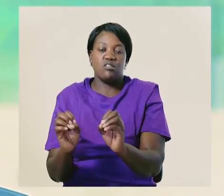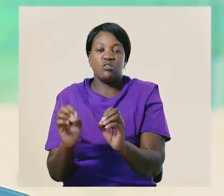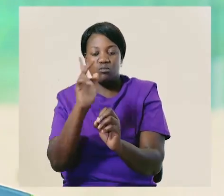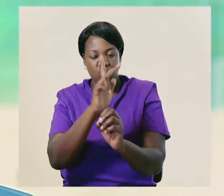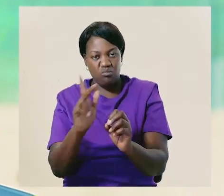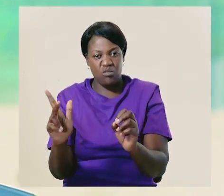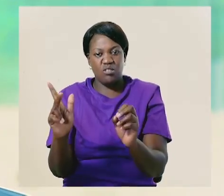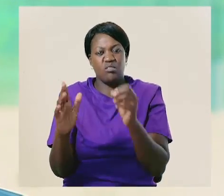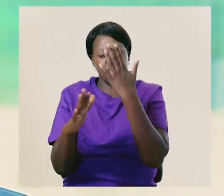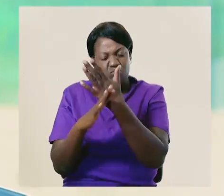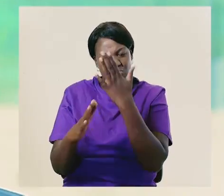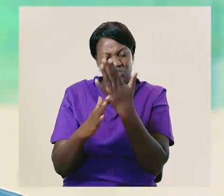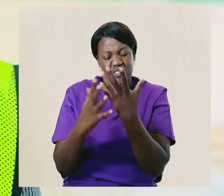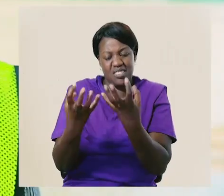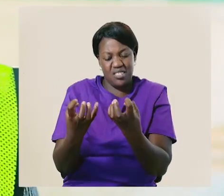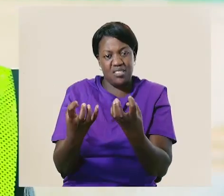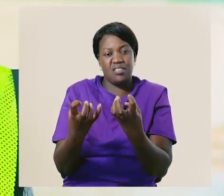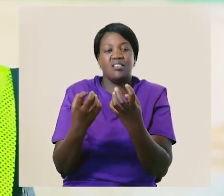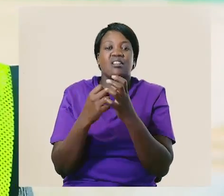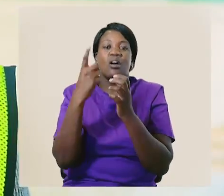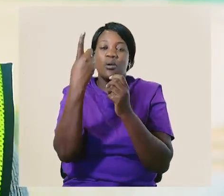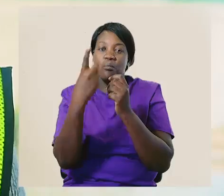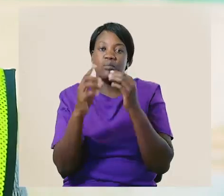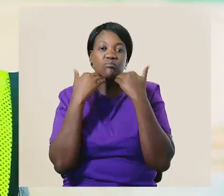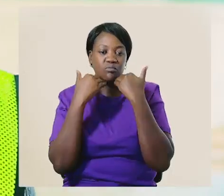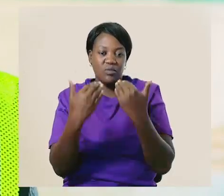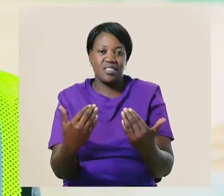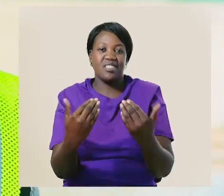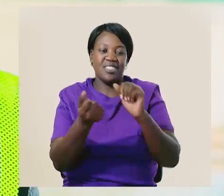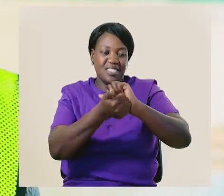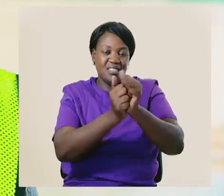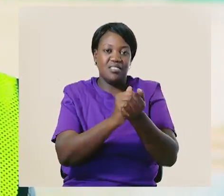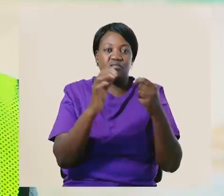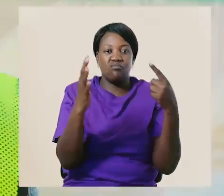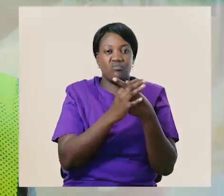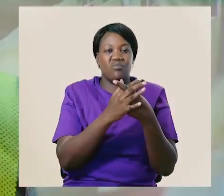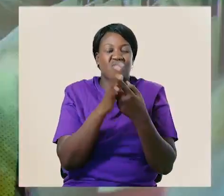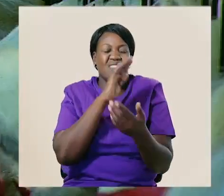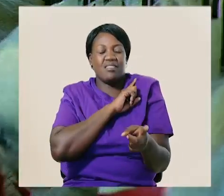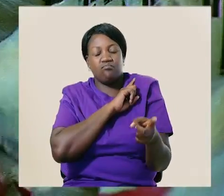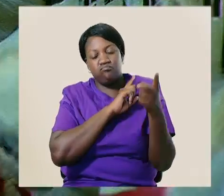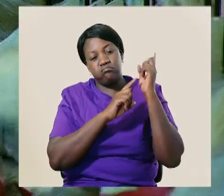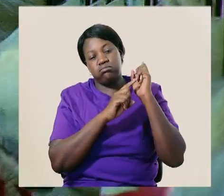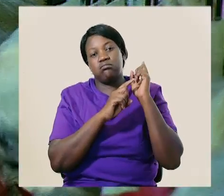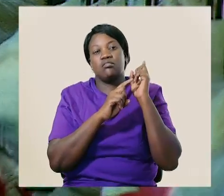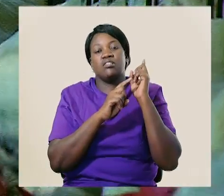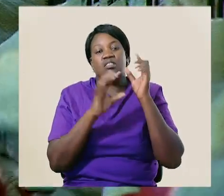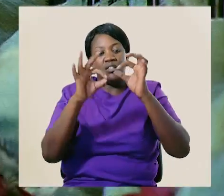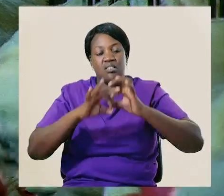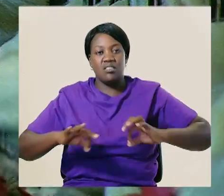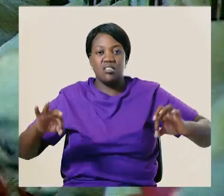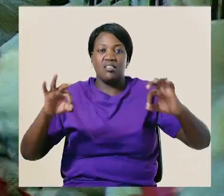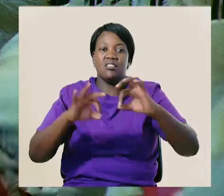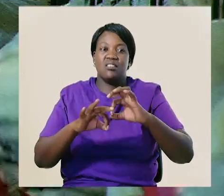labor to meet their needs. But important changes have taken place since those days. Farming has